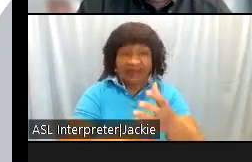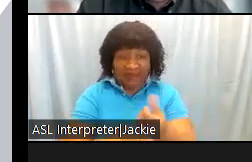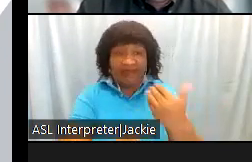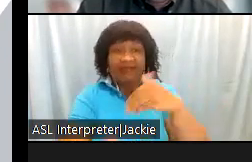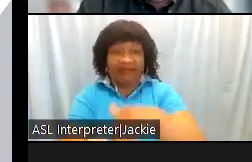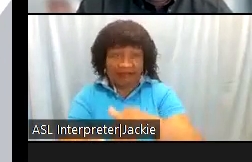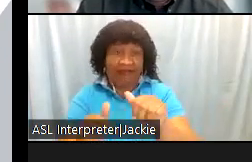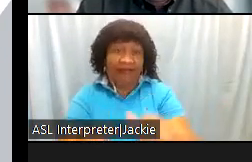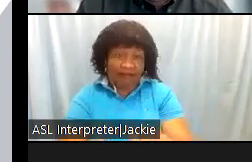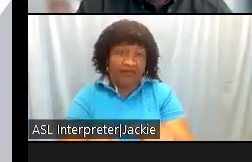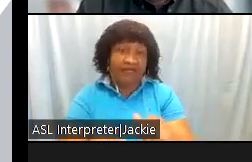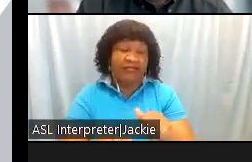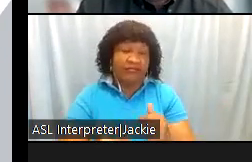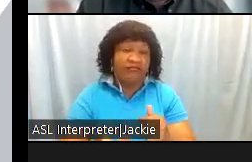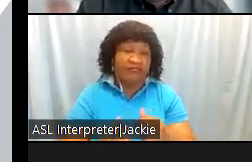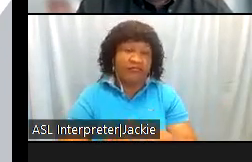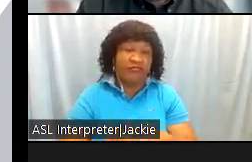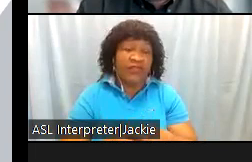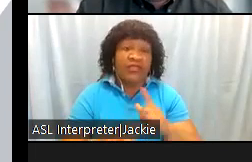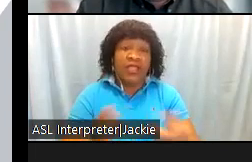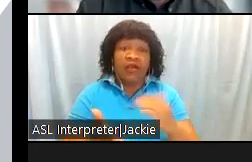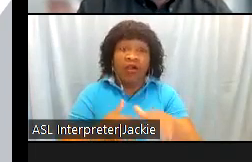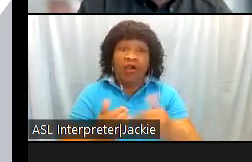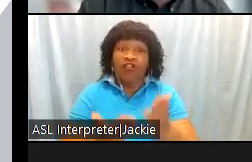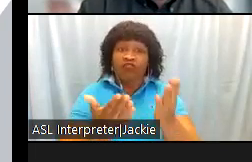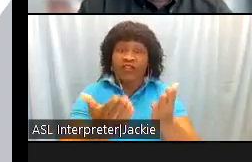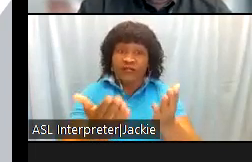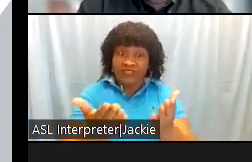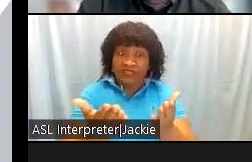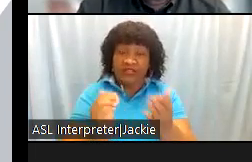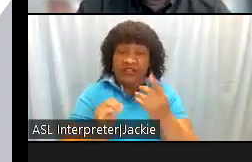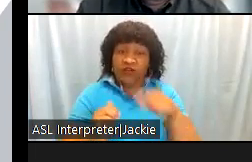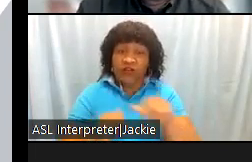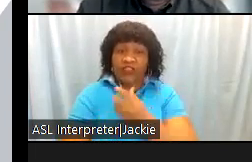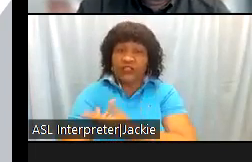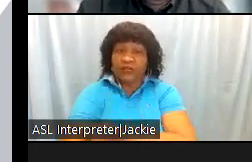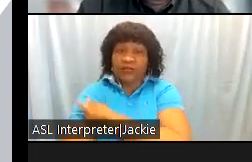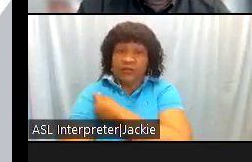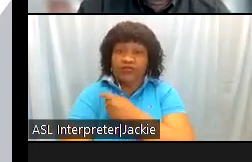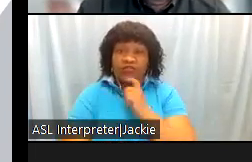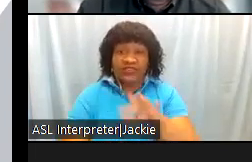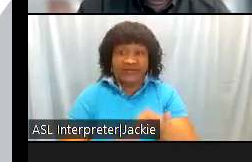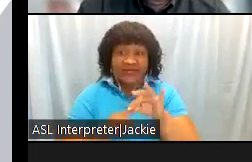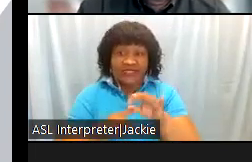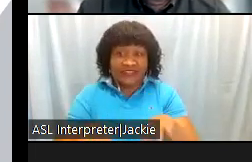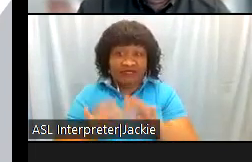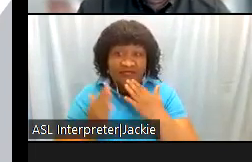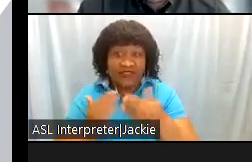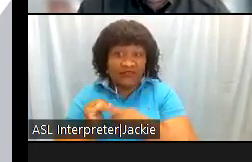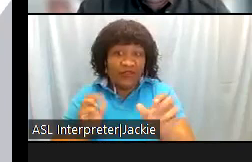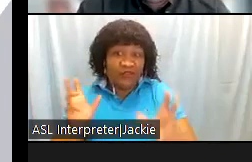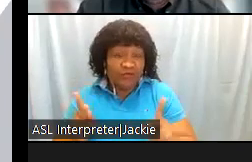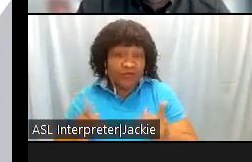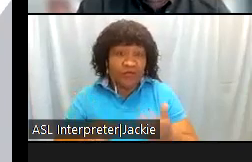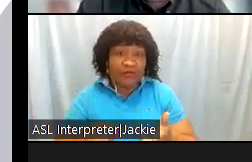booster dose. Getting all the recommended booster doses is especially important for people who are at increased